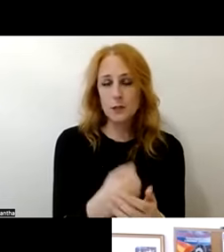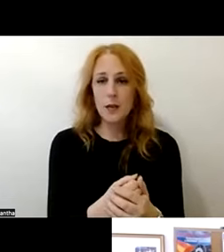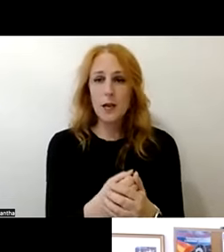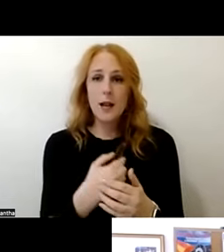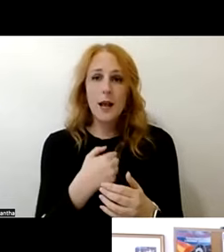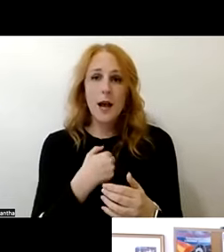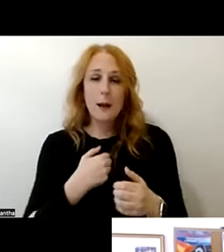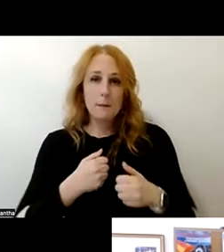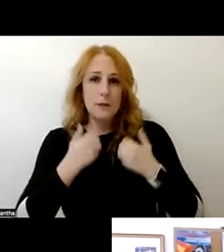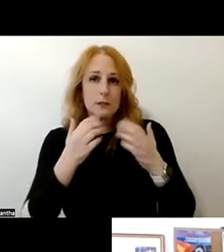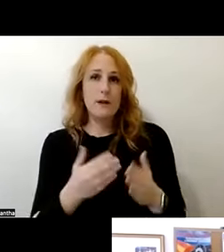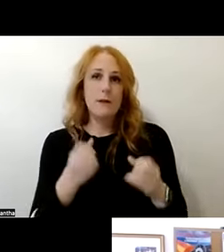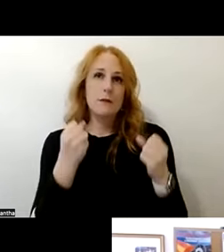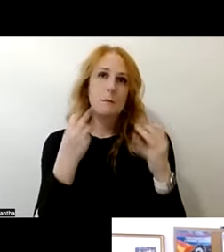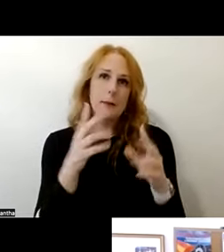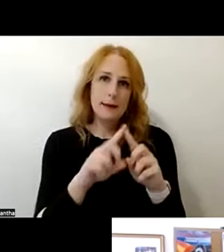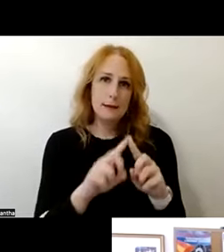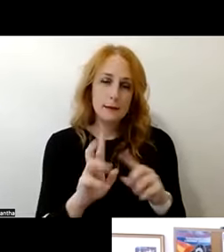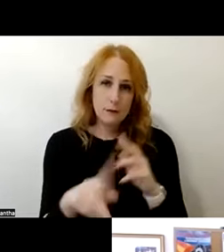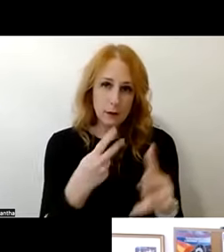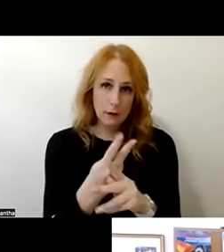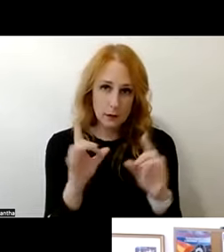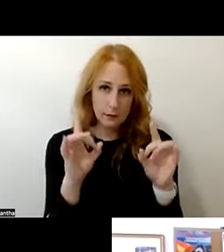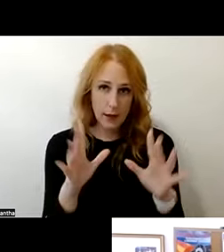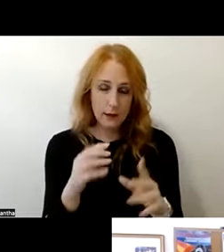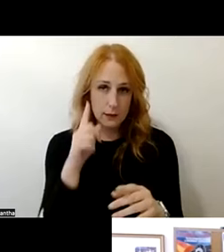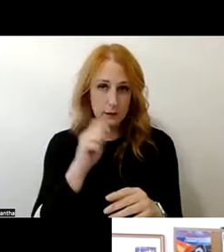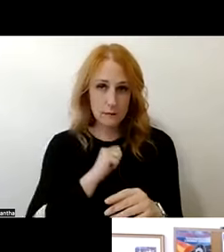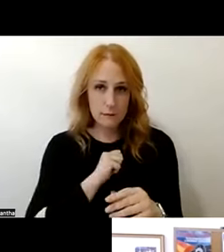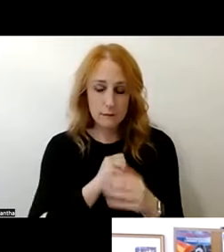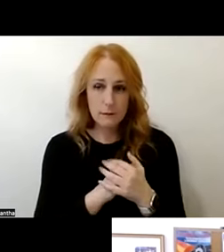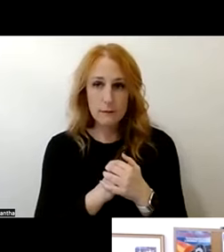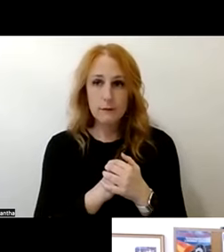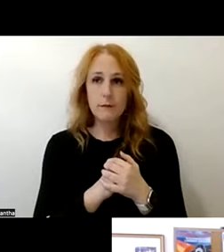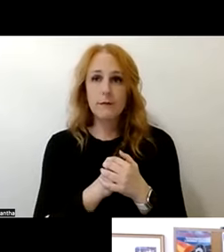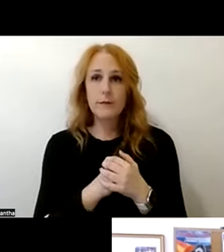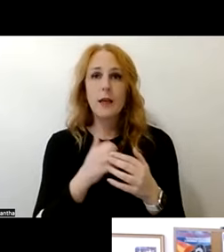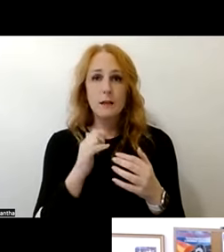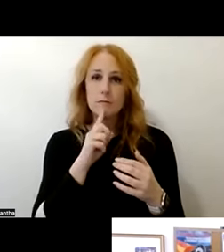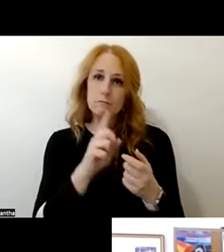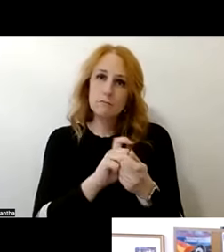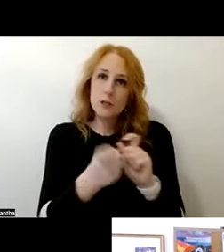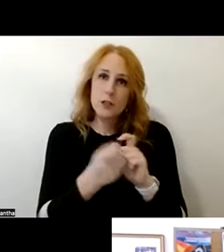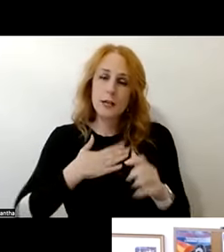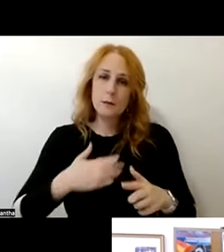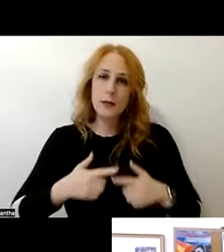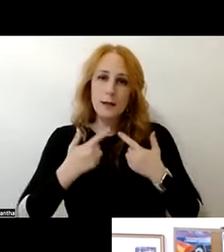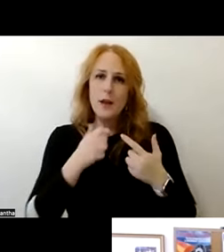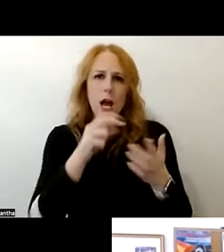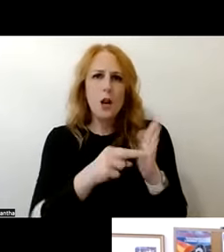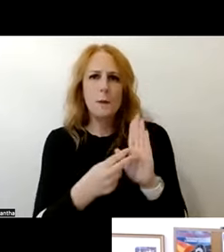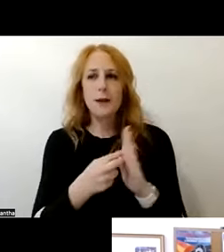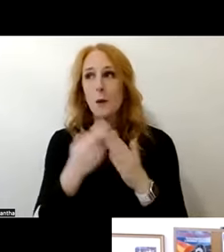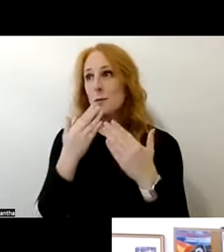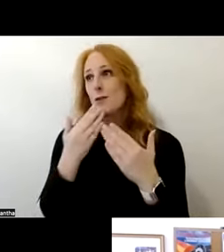as the survivor of many forms of violence that have been transformative for me. And I don't mean to suggest that I'm grateful, but